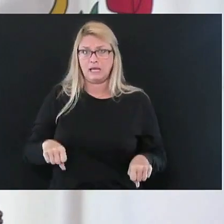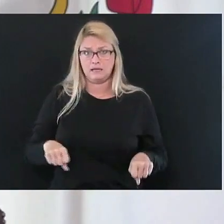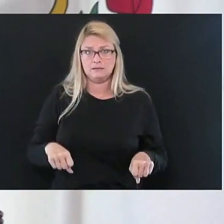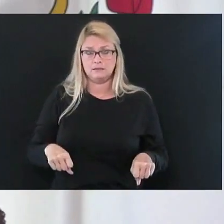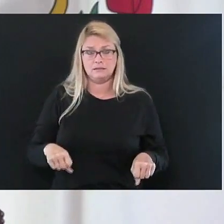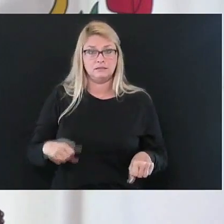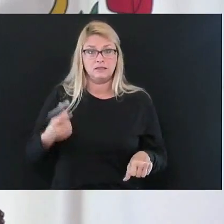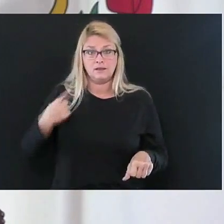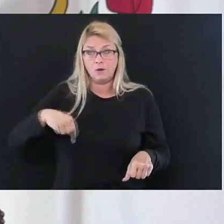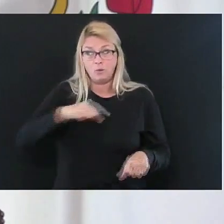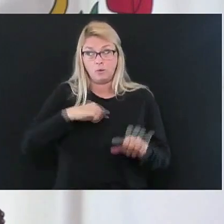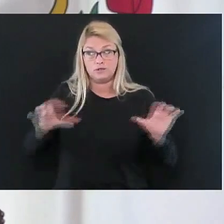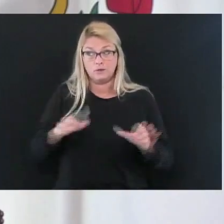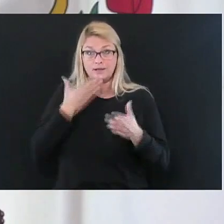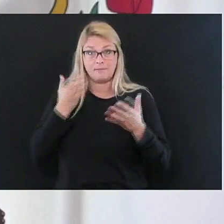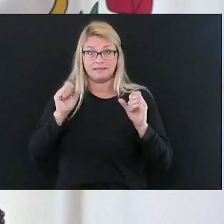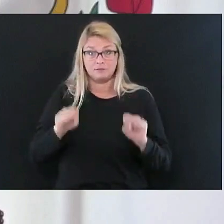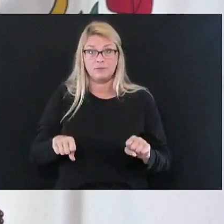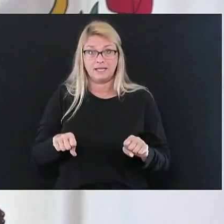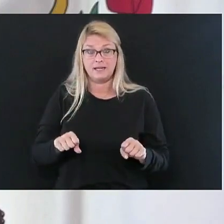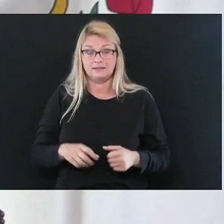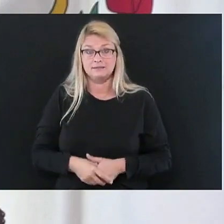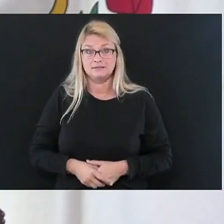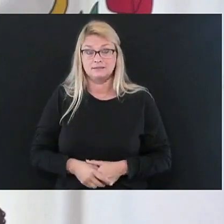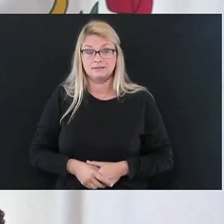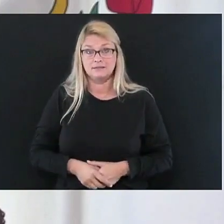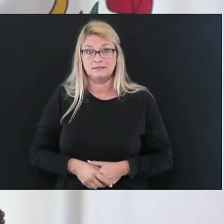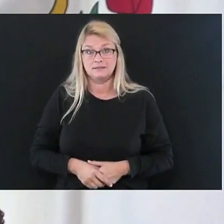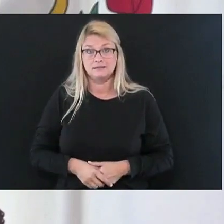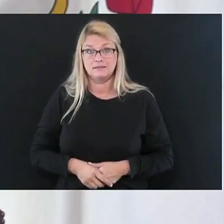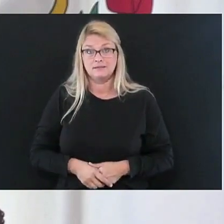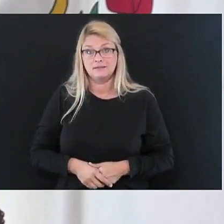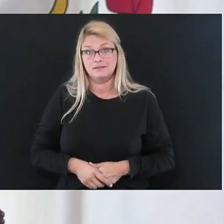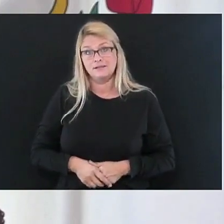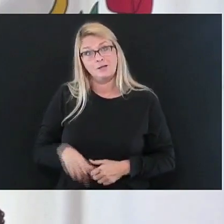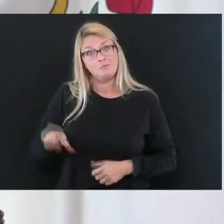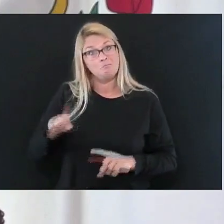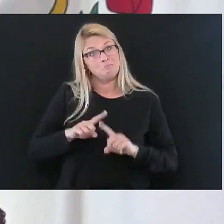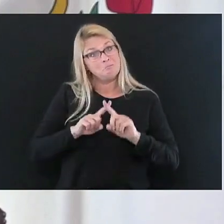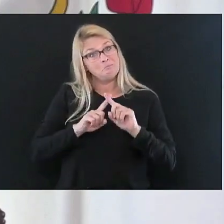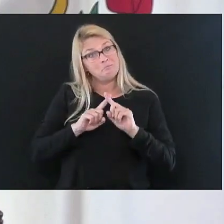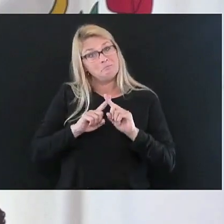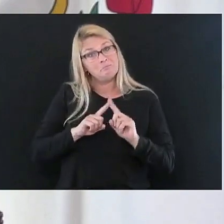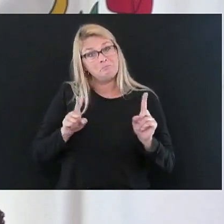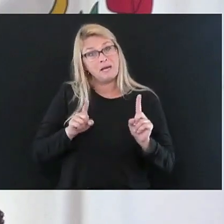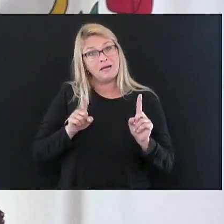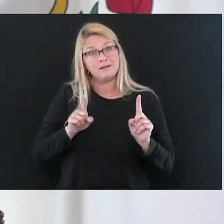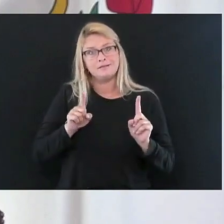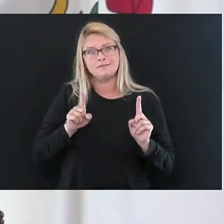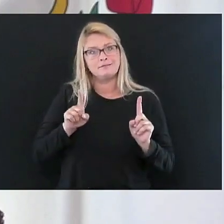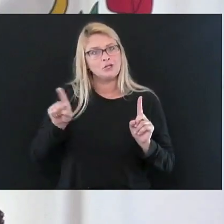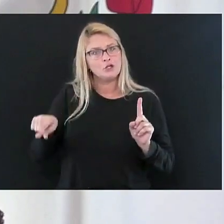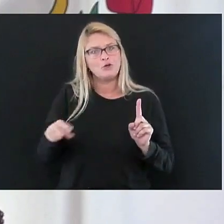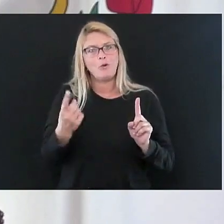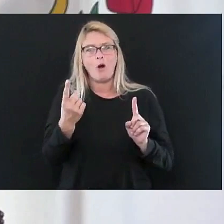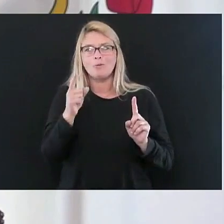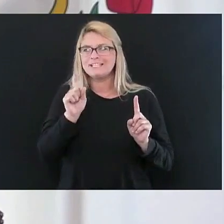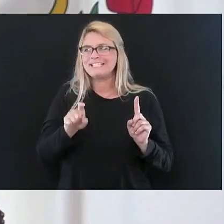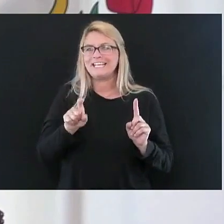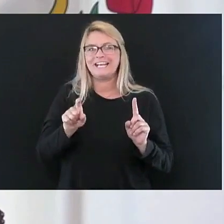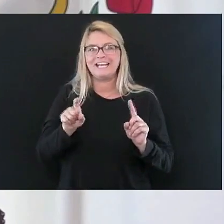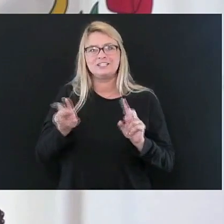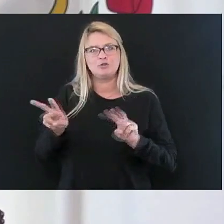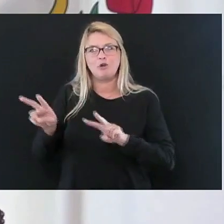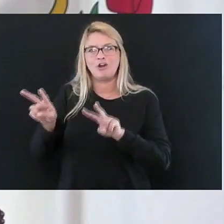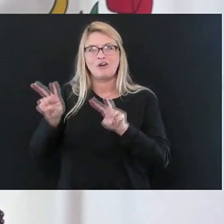just doing that. But really and truly, at the end of the day, you just need to really look around. Look around. You